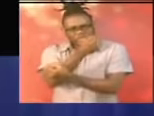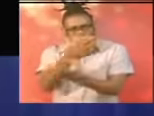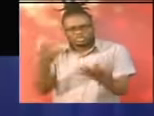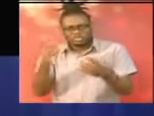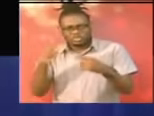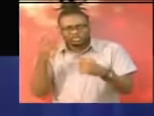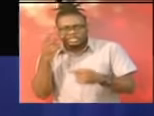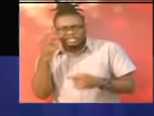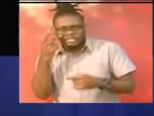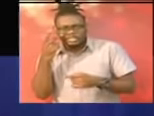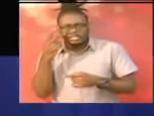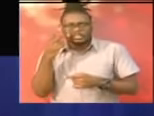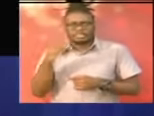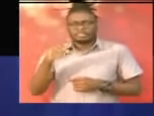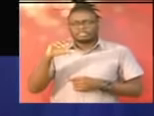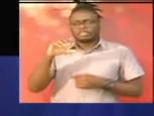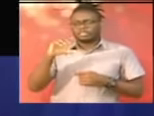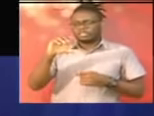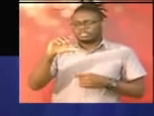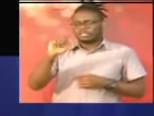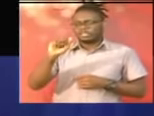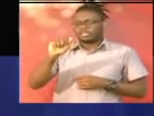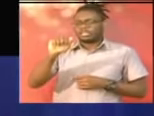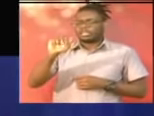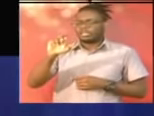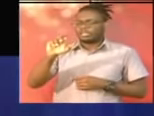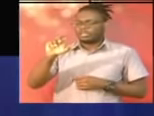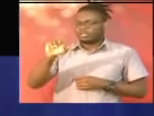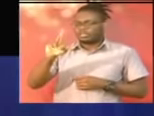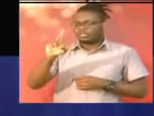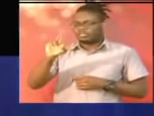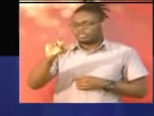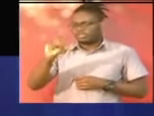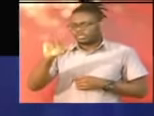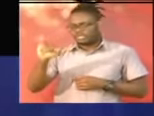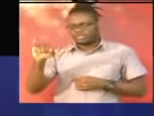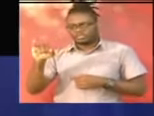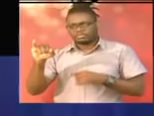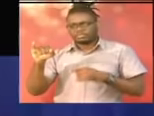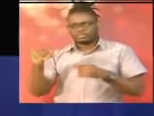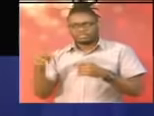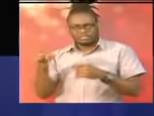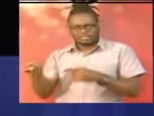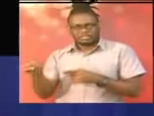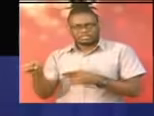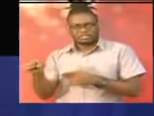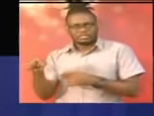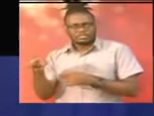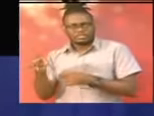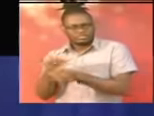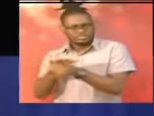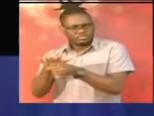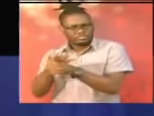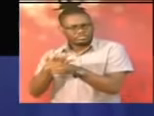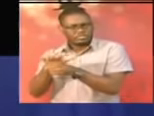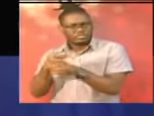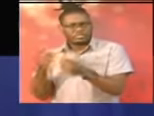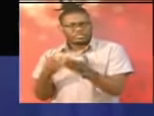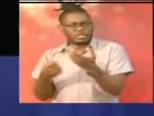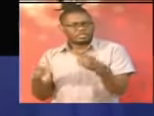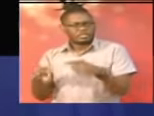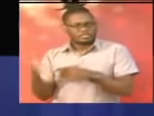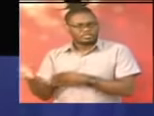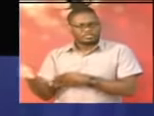been identified once again as being one of those standout counties, I would say. You know, those